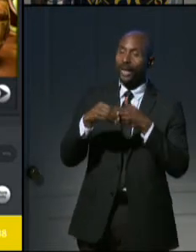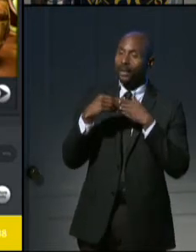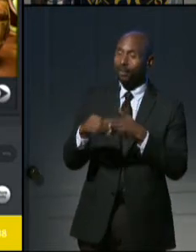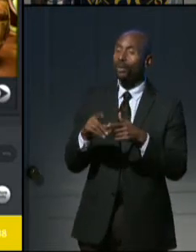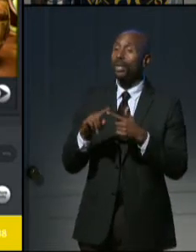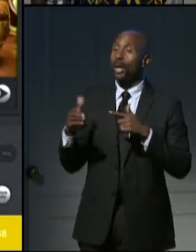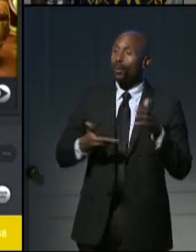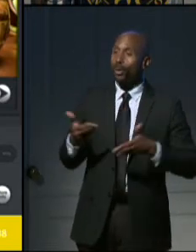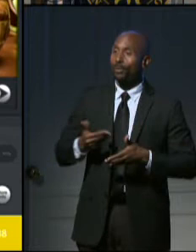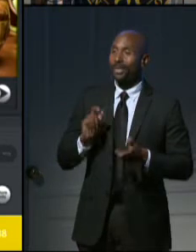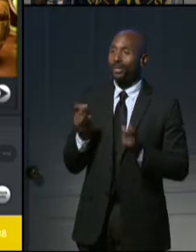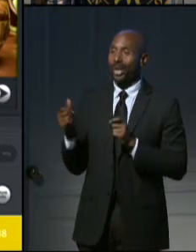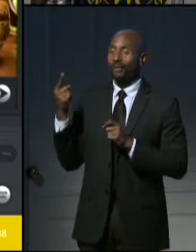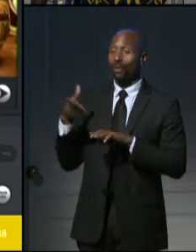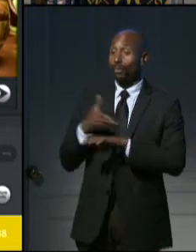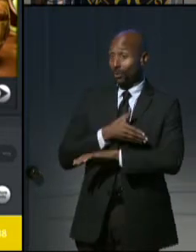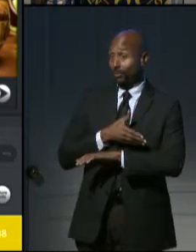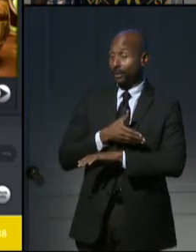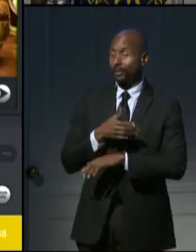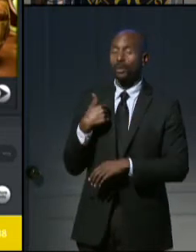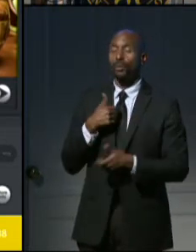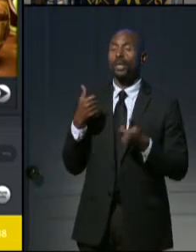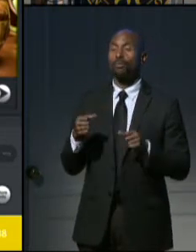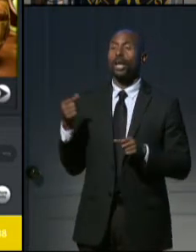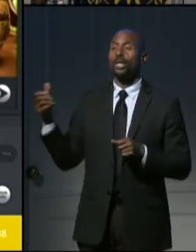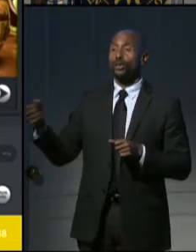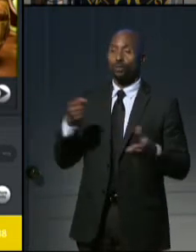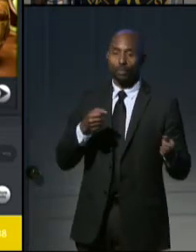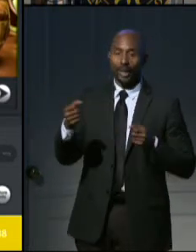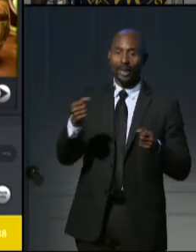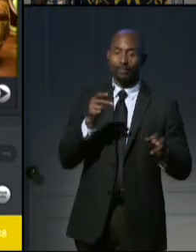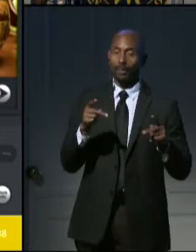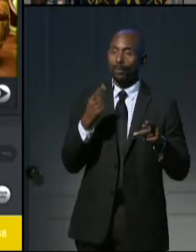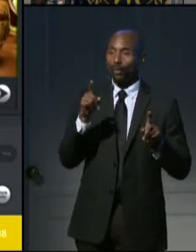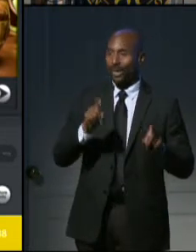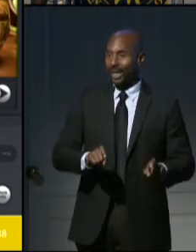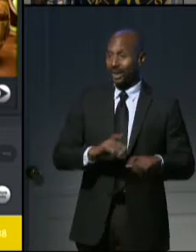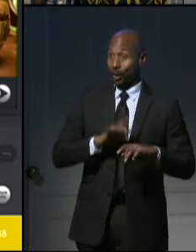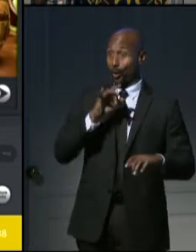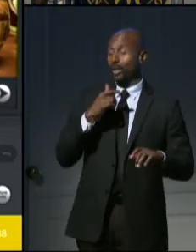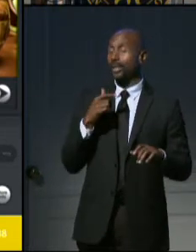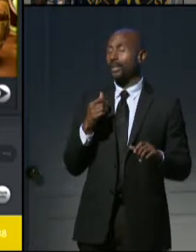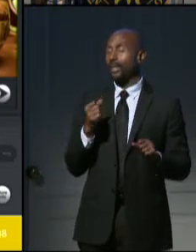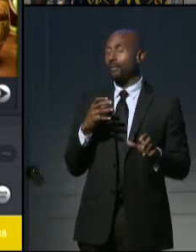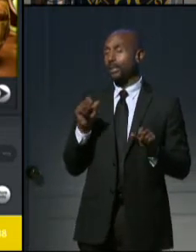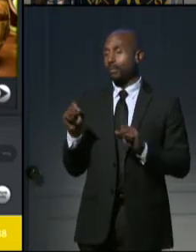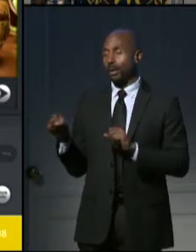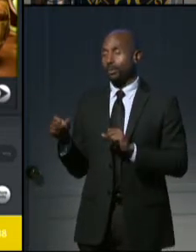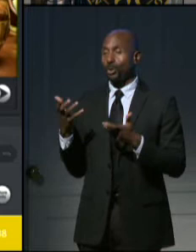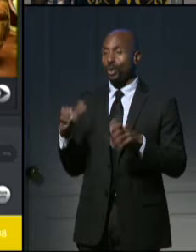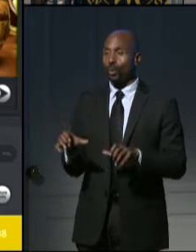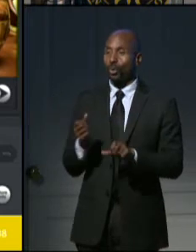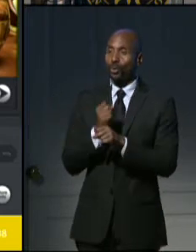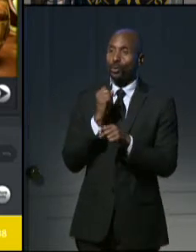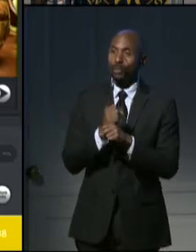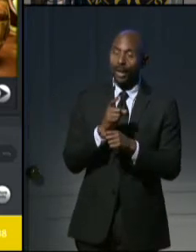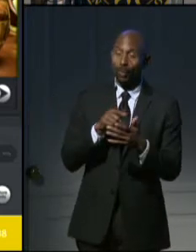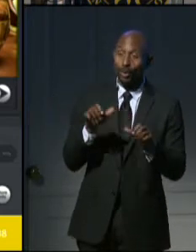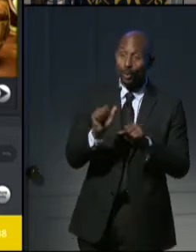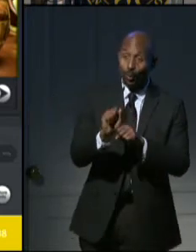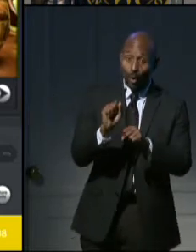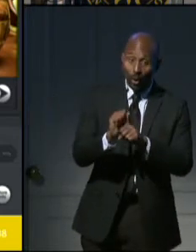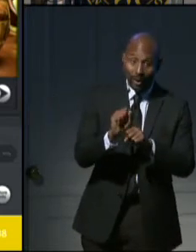welcoming change for improvements. That's why we try to bring people in as early as possible. You don't want to harden what you're working on too